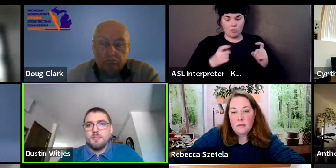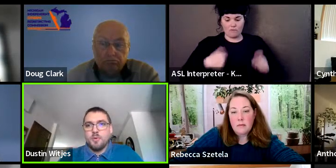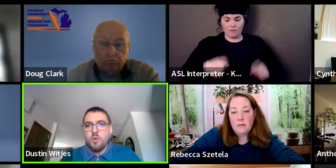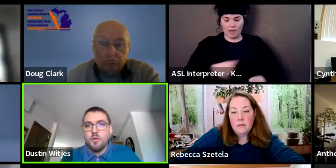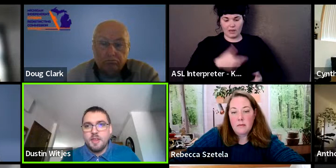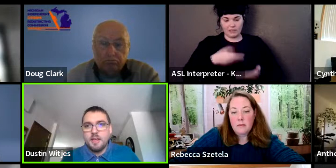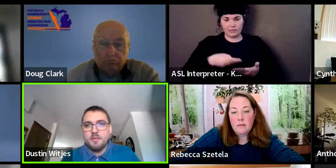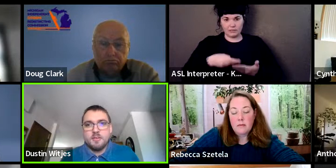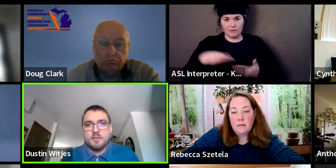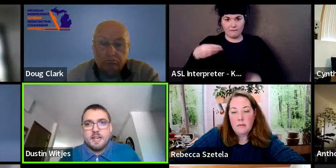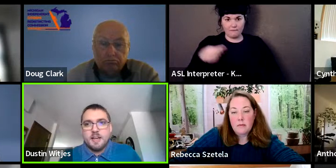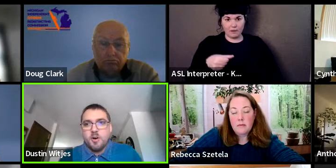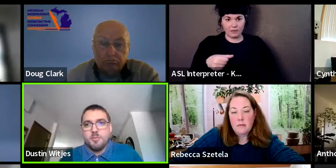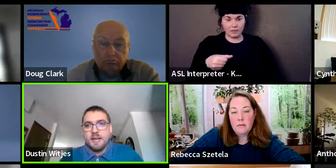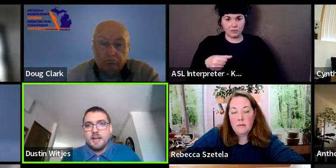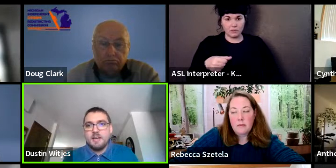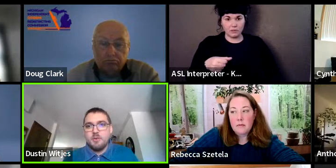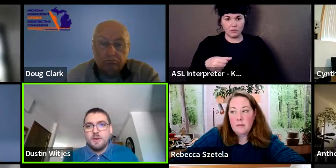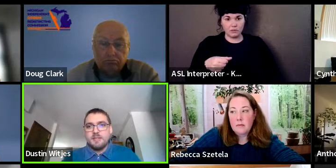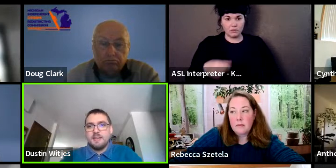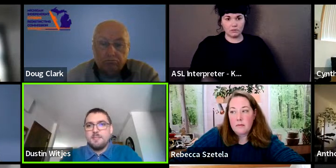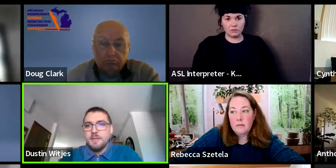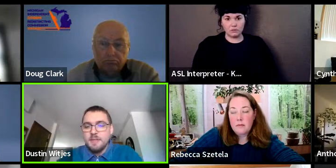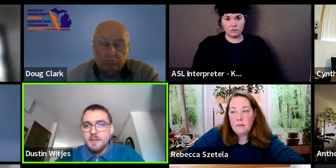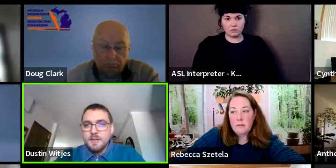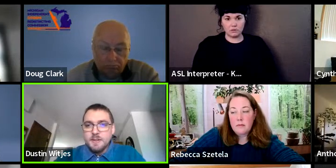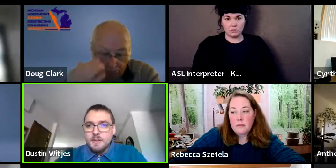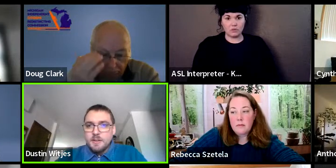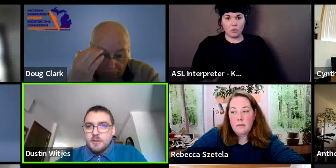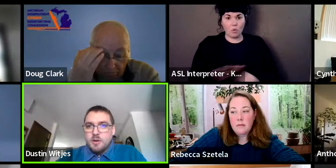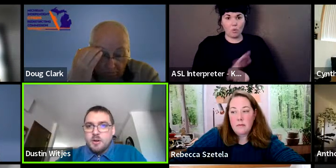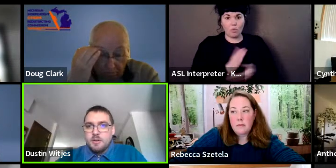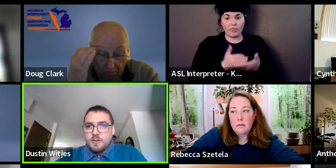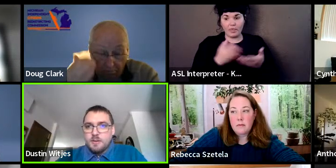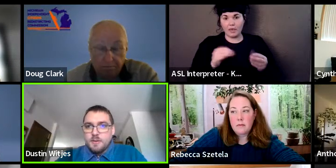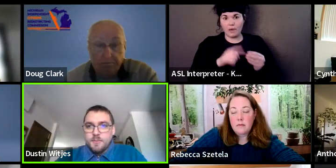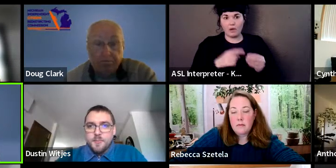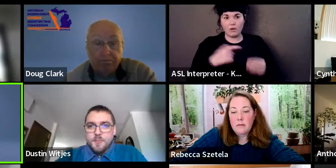isn't the whole thing of us getting called back kind of a waste of time?